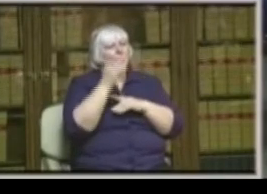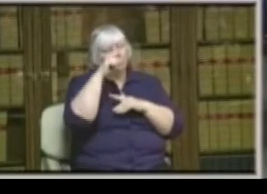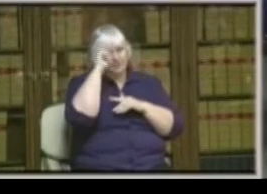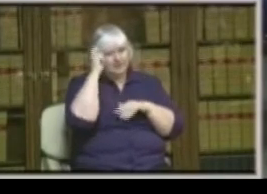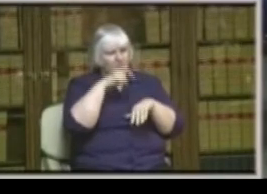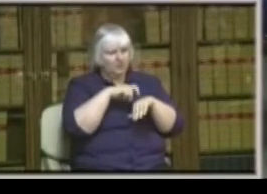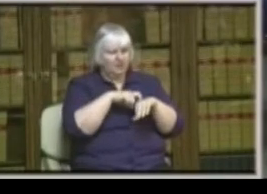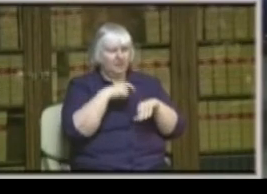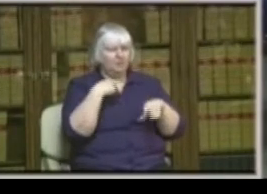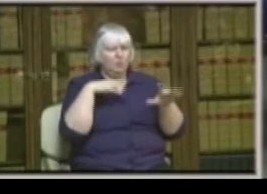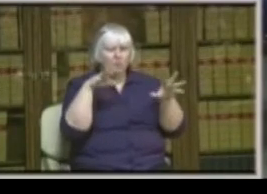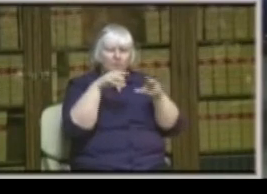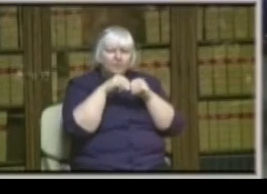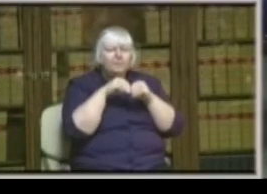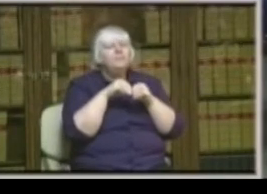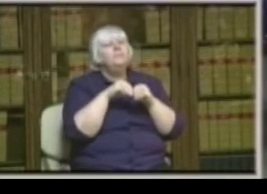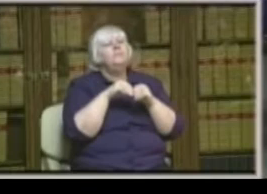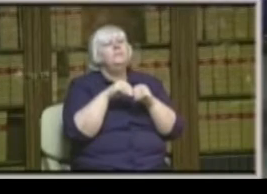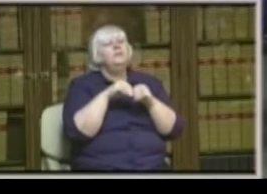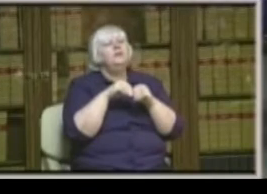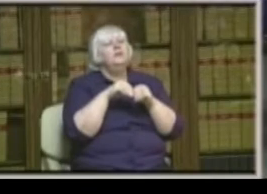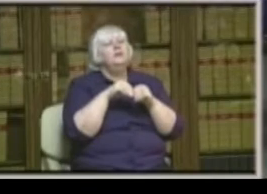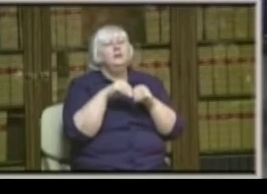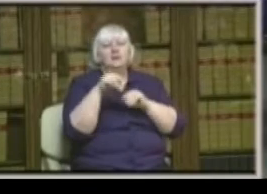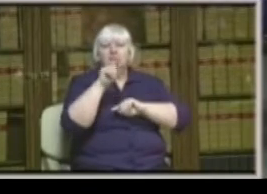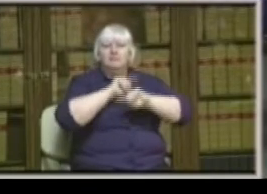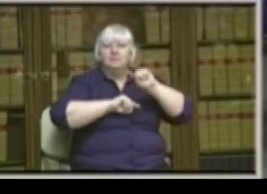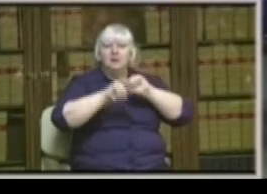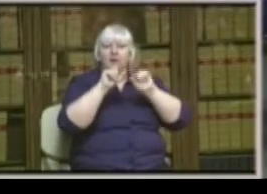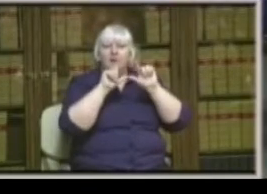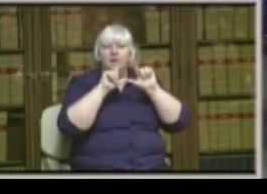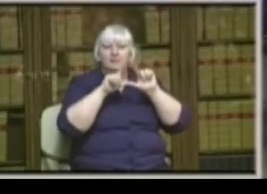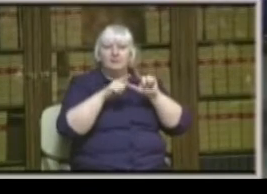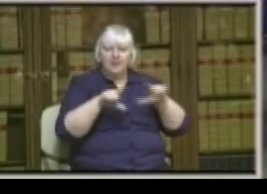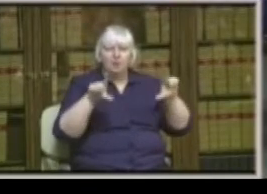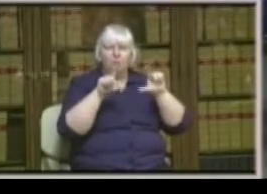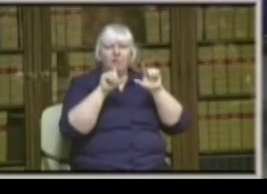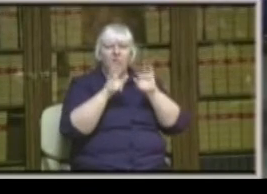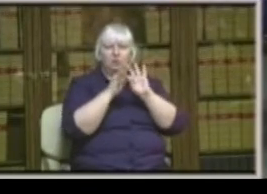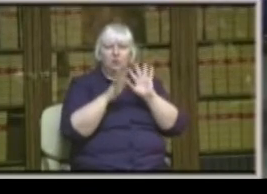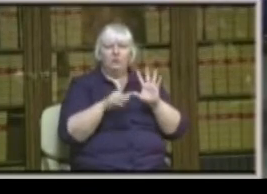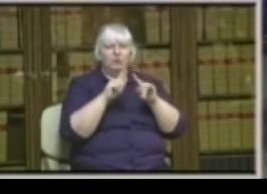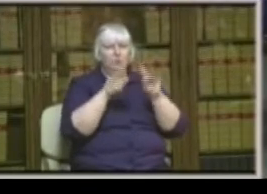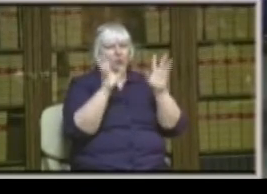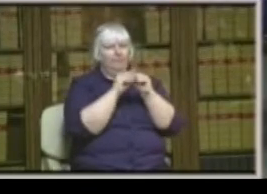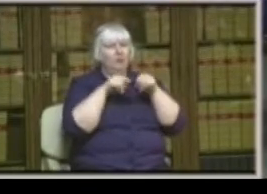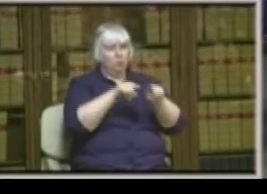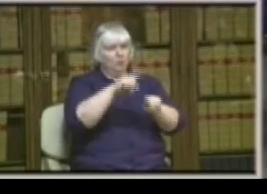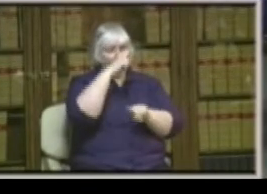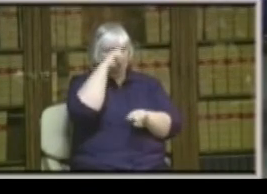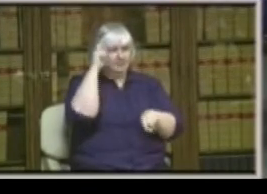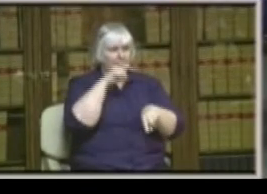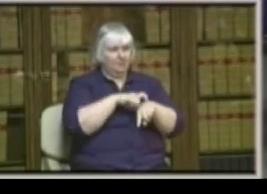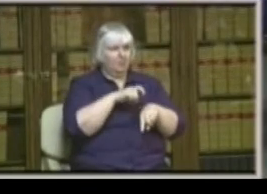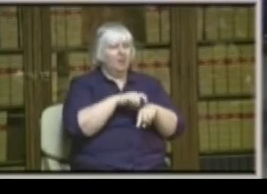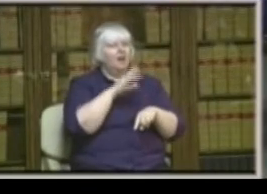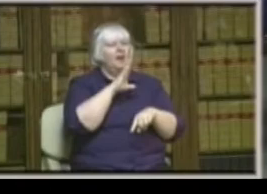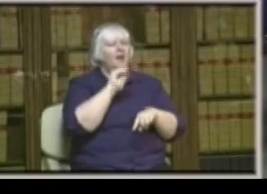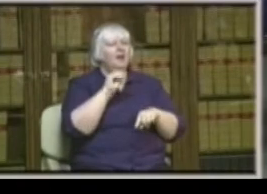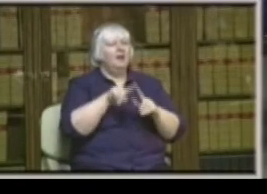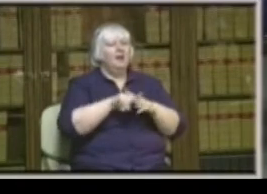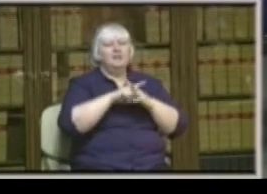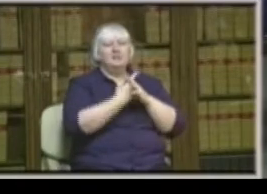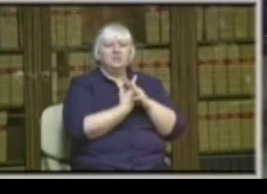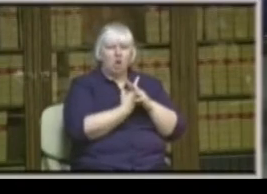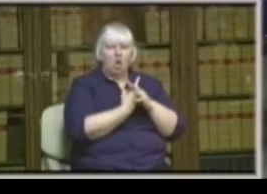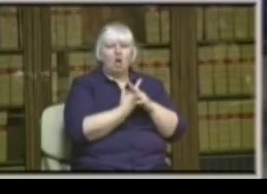pulling together, like I said, the sign language interpreters to meet over the summer, and then it'll be rolled out in